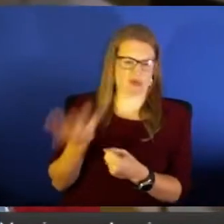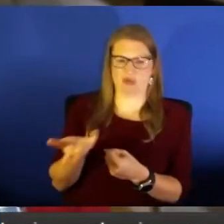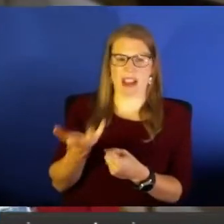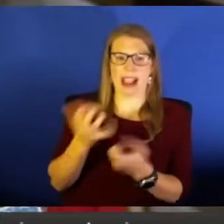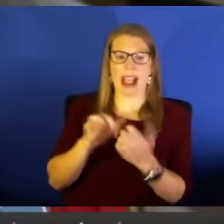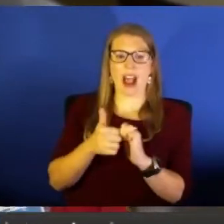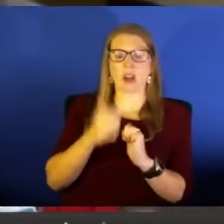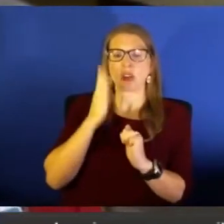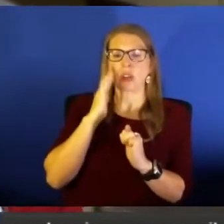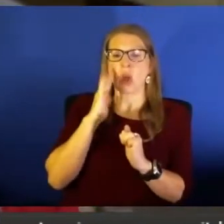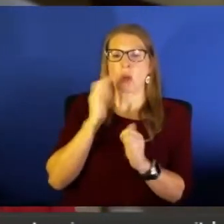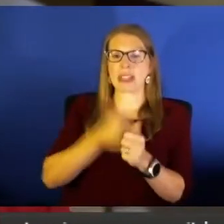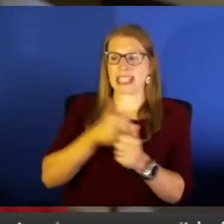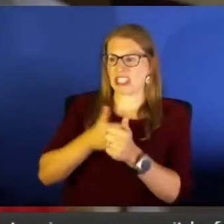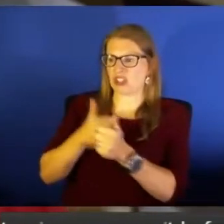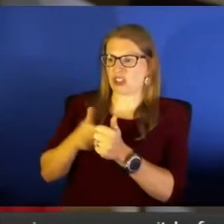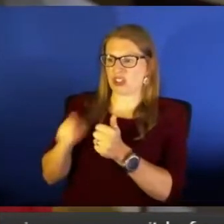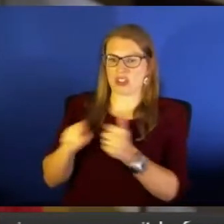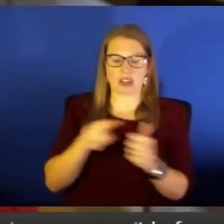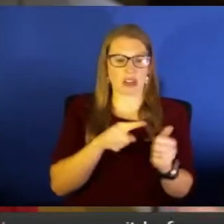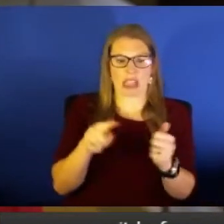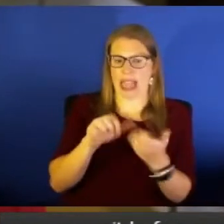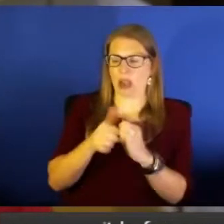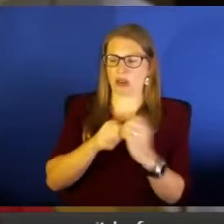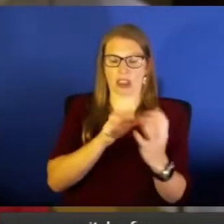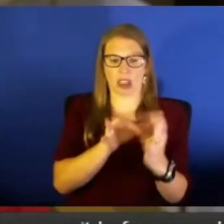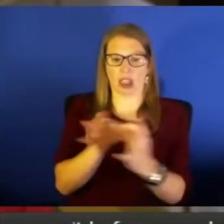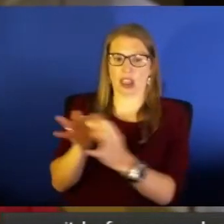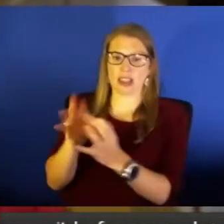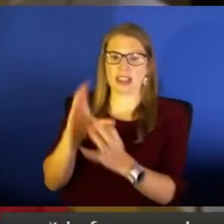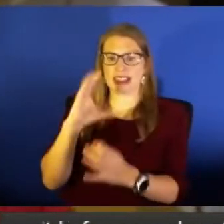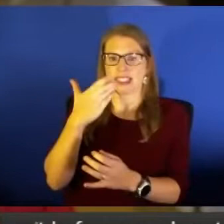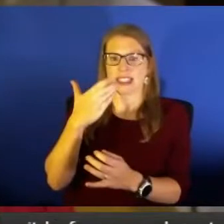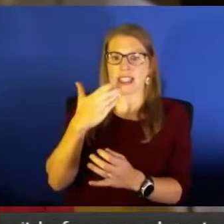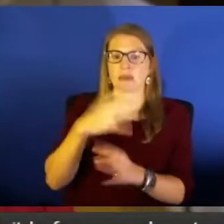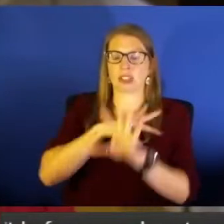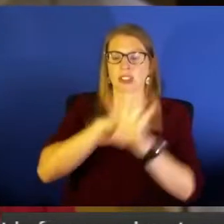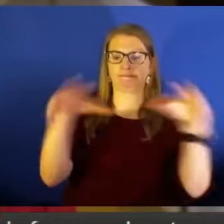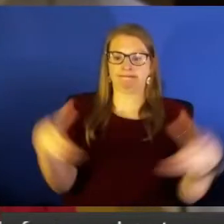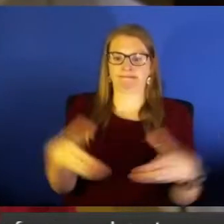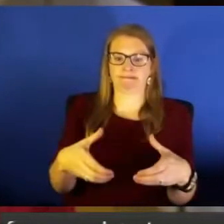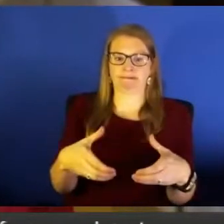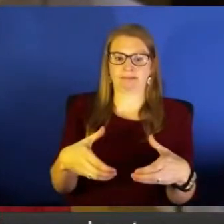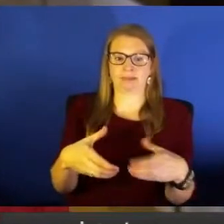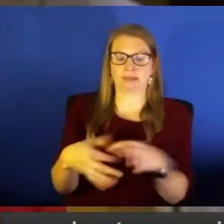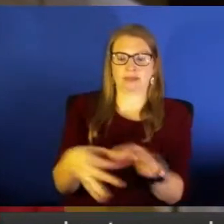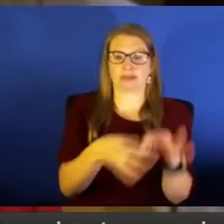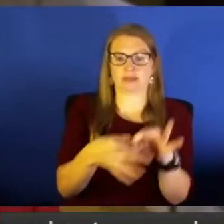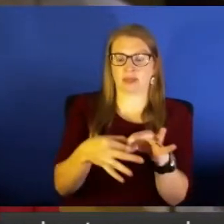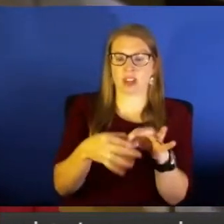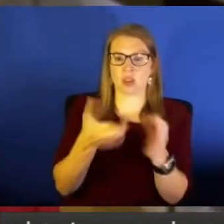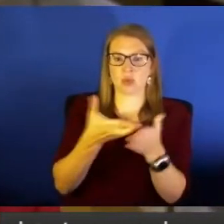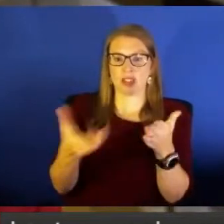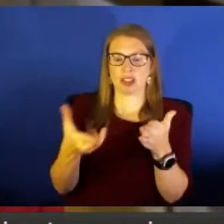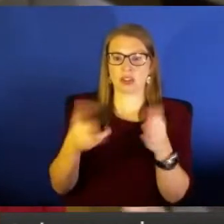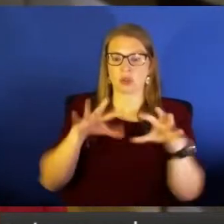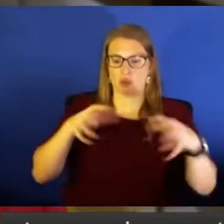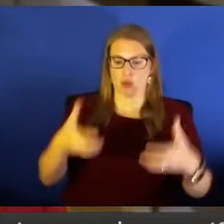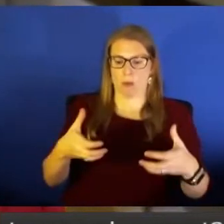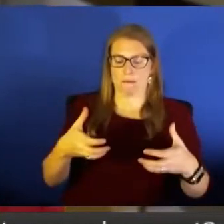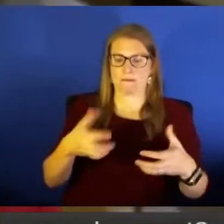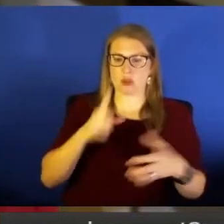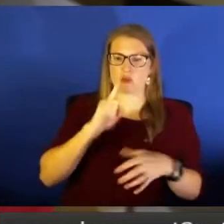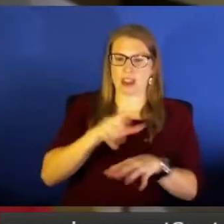each one was and how to connect, so it seemed like the right thing to do to bring them together. So the resource group is kind of rooted in the idea of